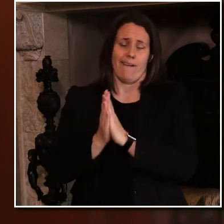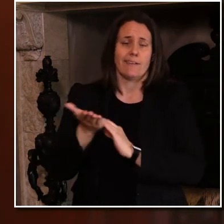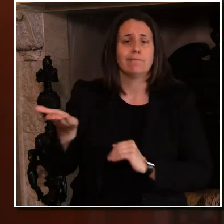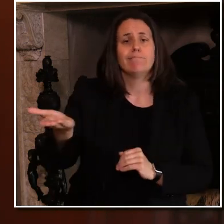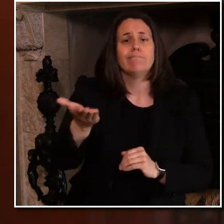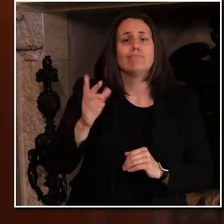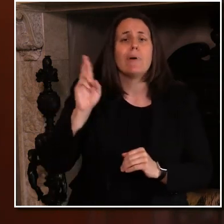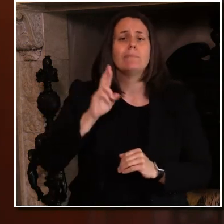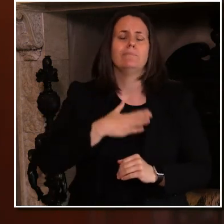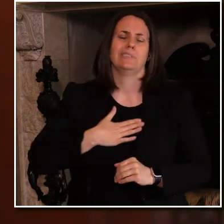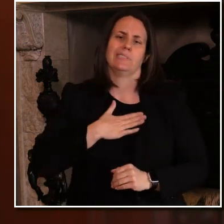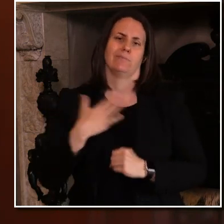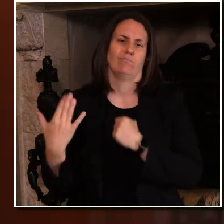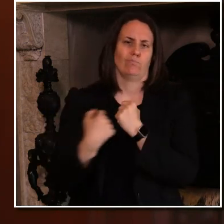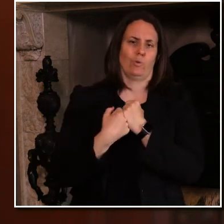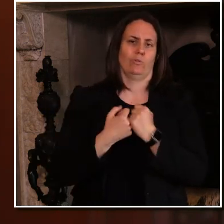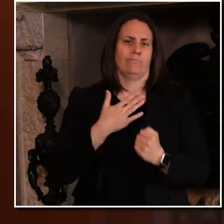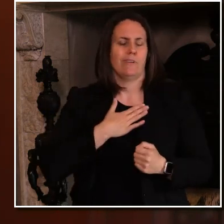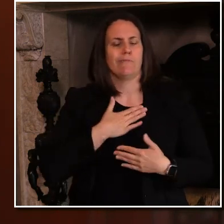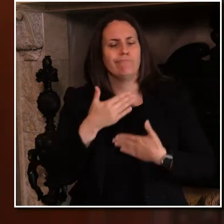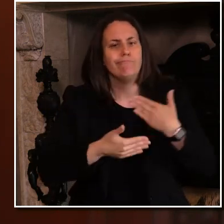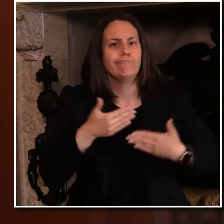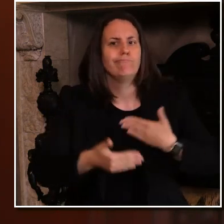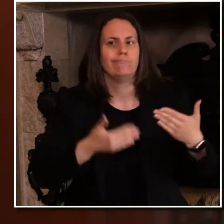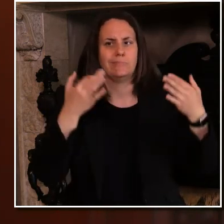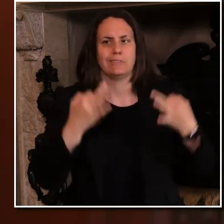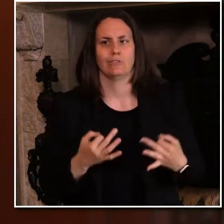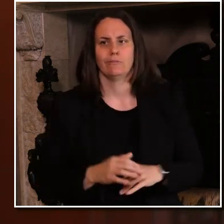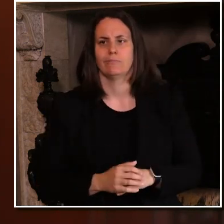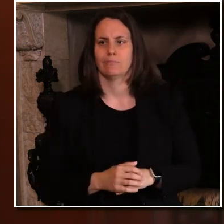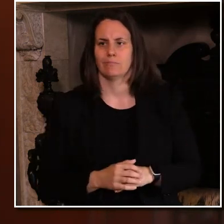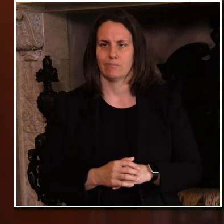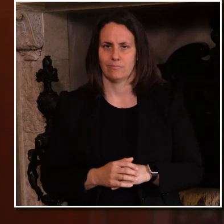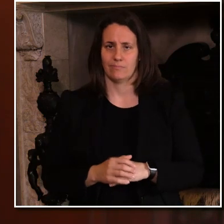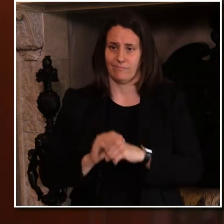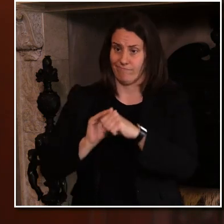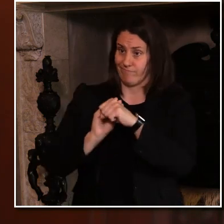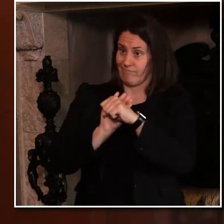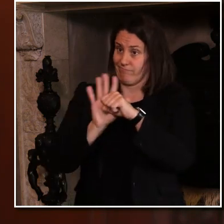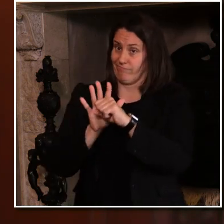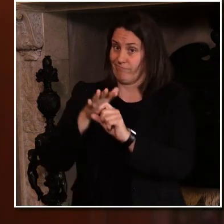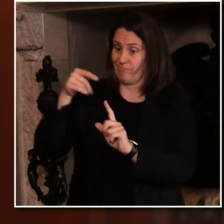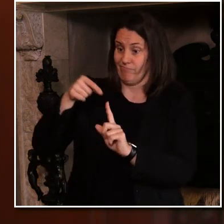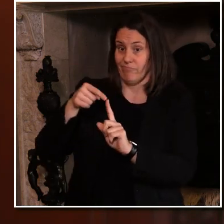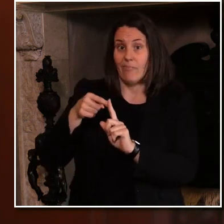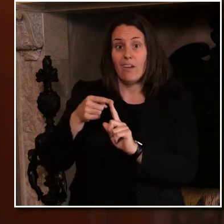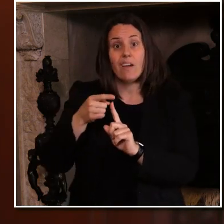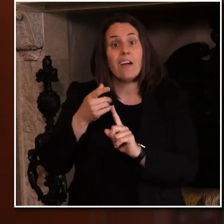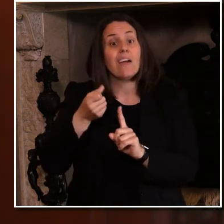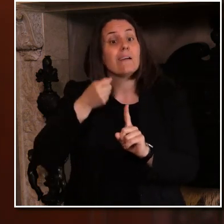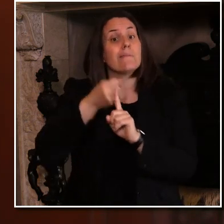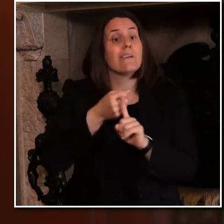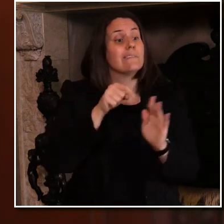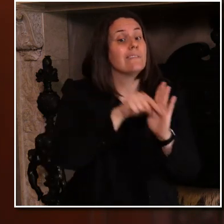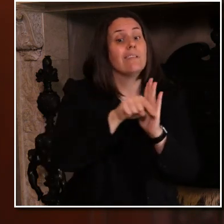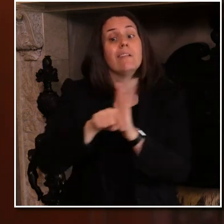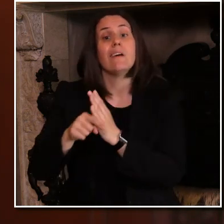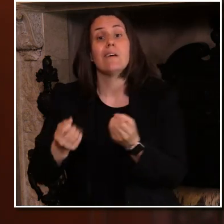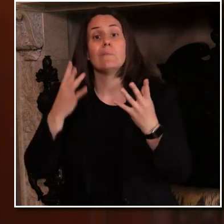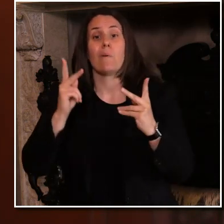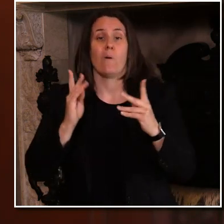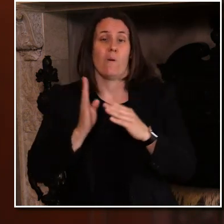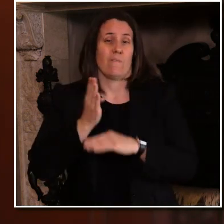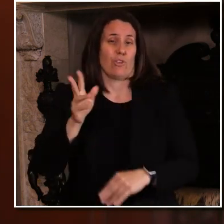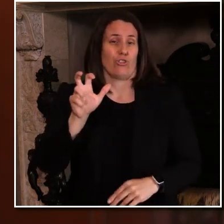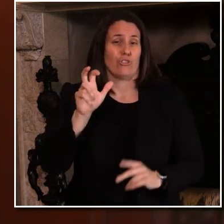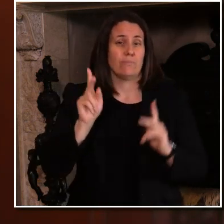virus has killed more than 300 of our family members, friends, and neighbors. Thousands more are sick. Tens of thousands